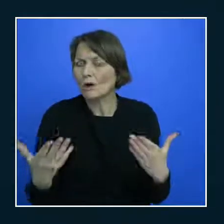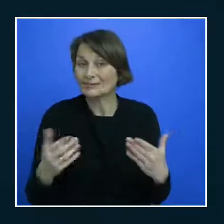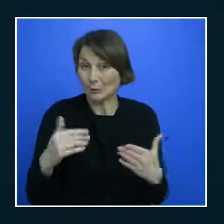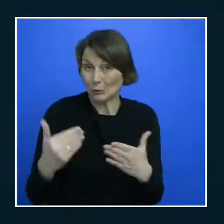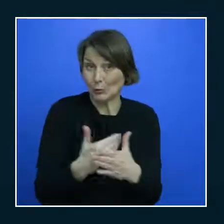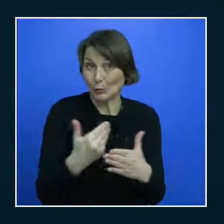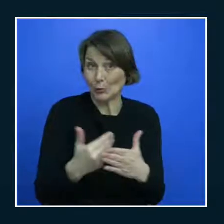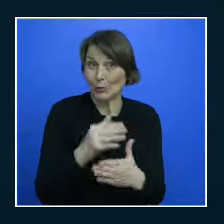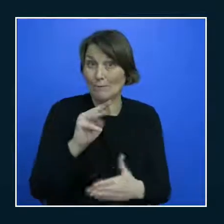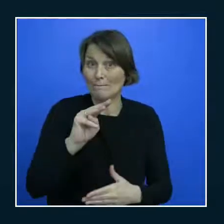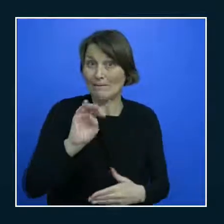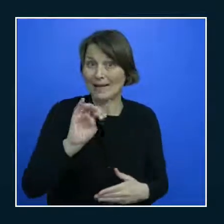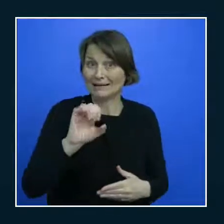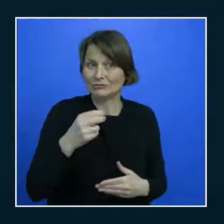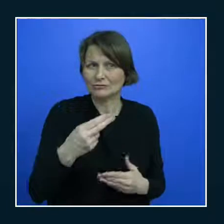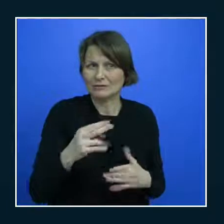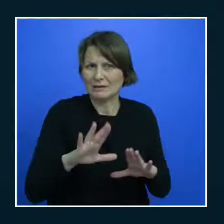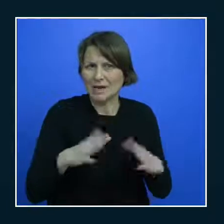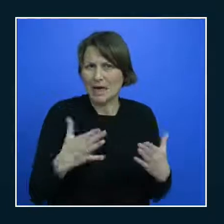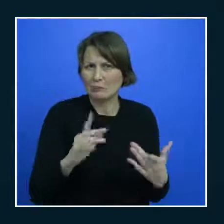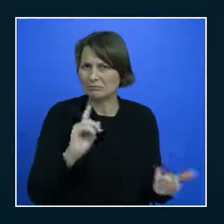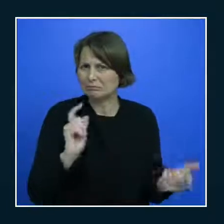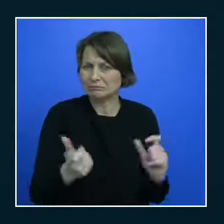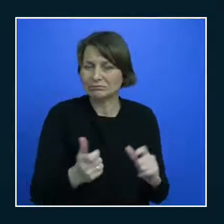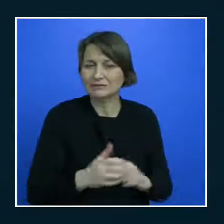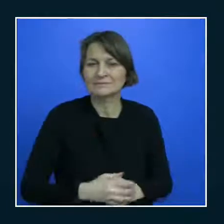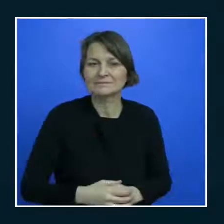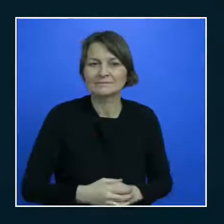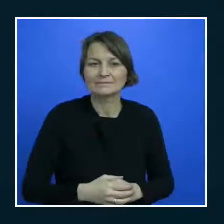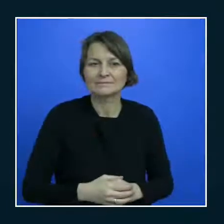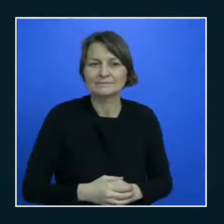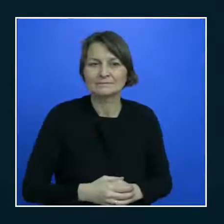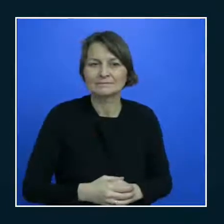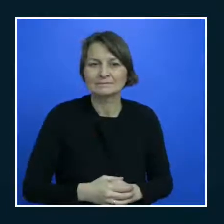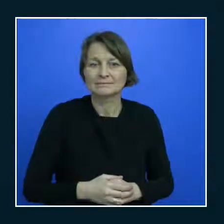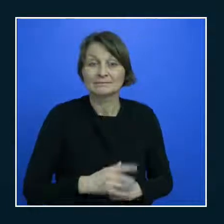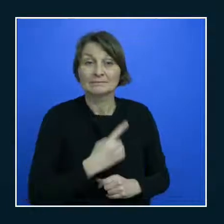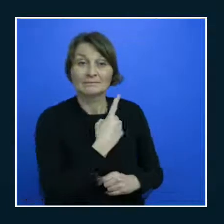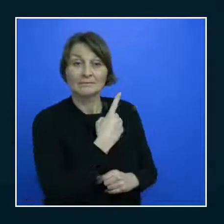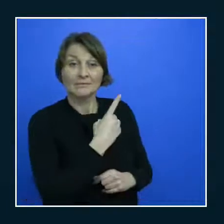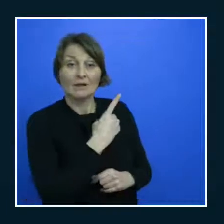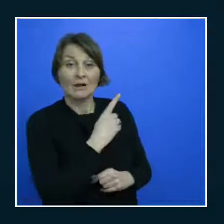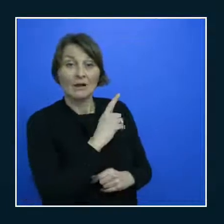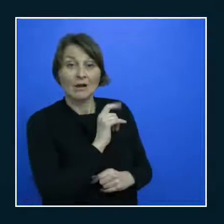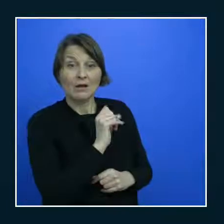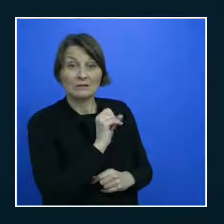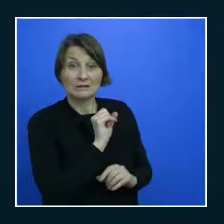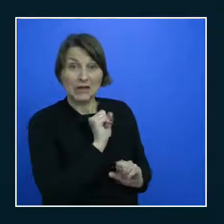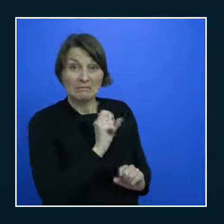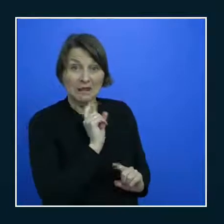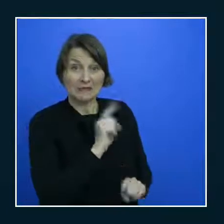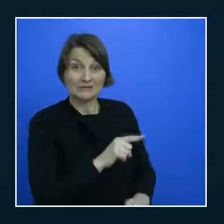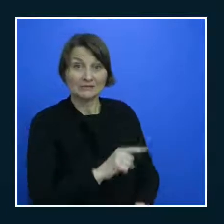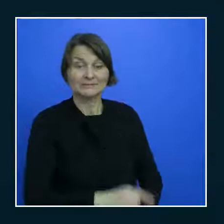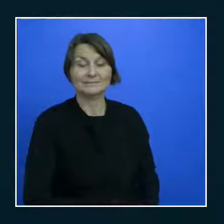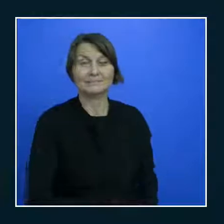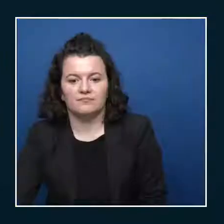I think I can answer that, maybe, unless someone else wants to. I can't. So go ahead.